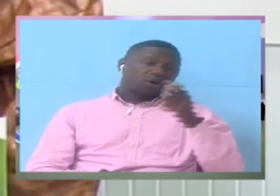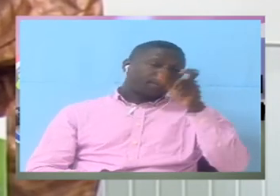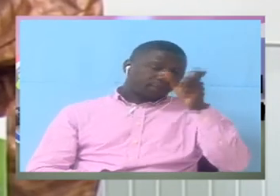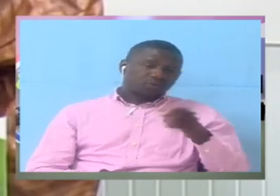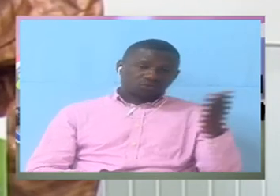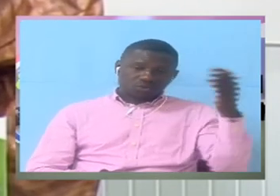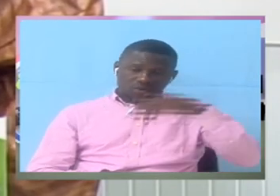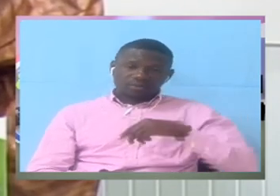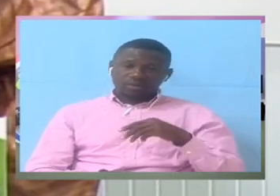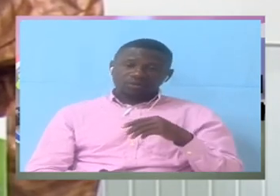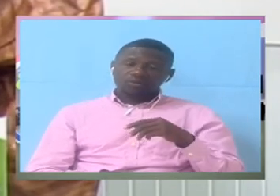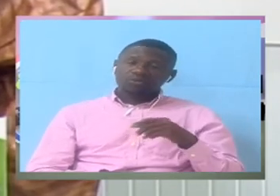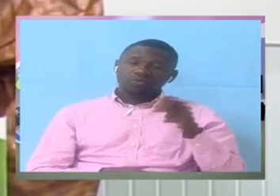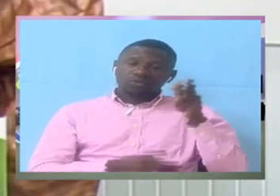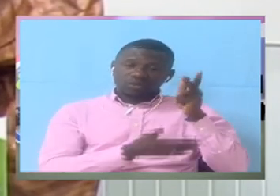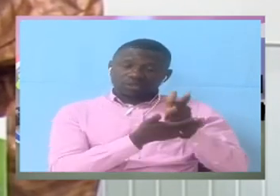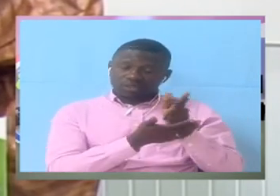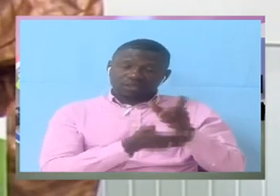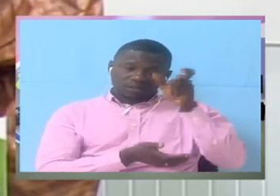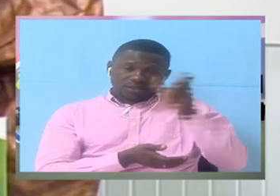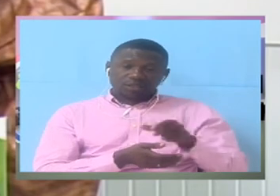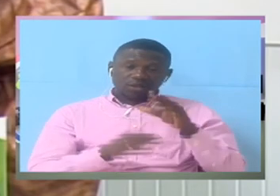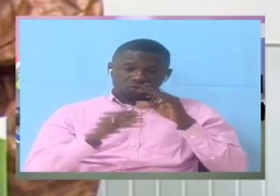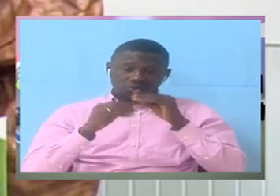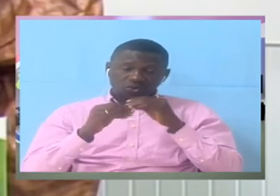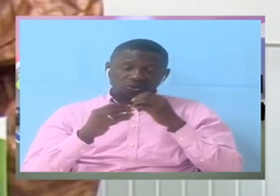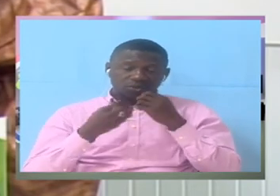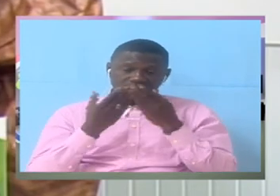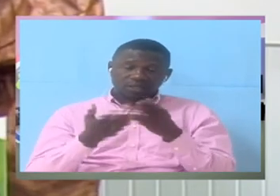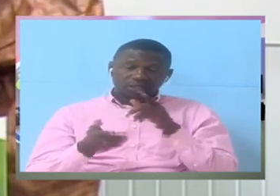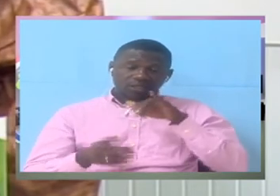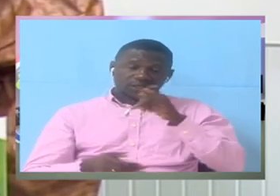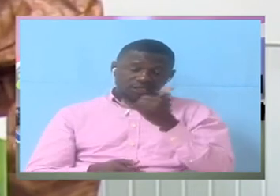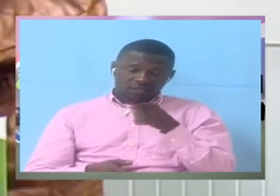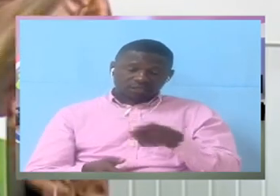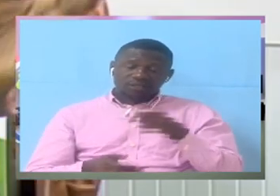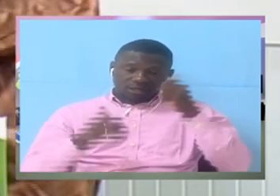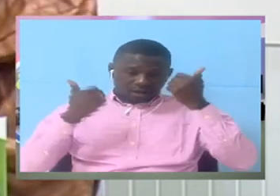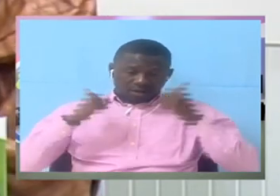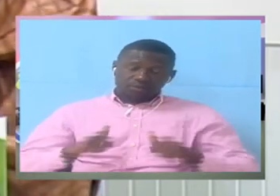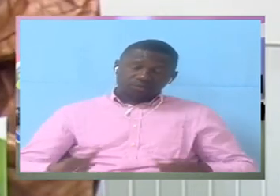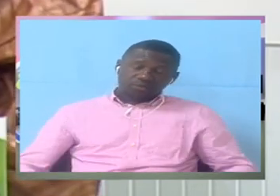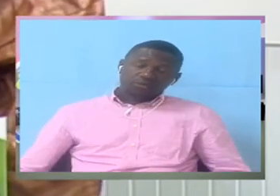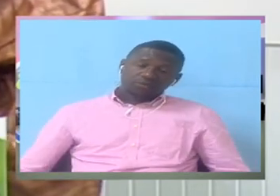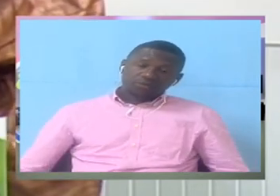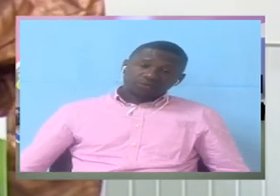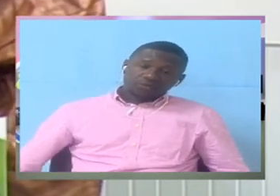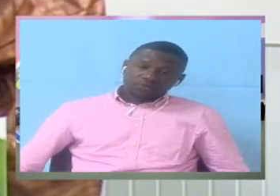somebody will come to testify here who will say that, yes, this happened. I